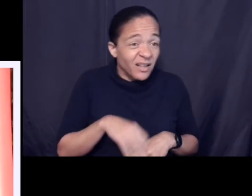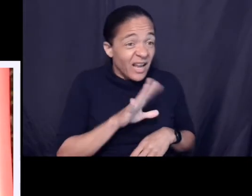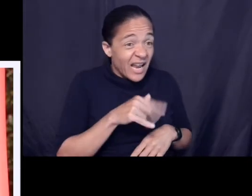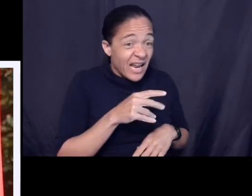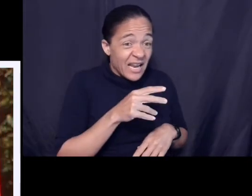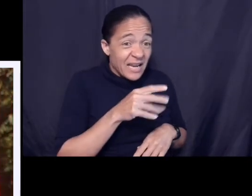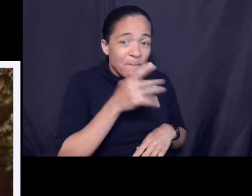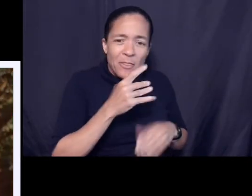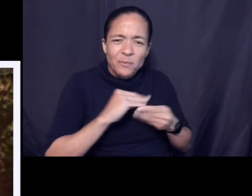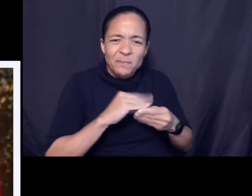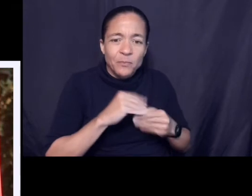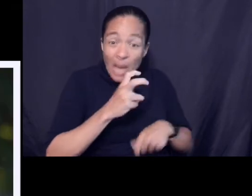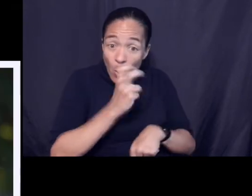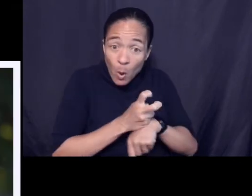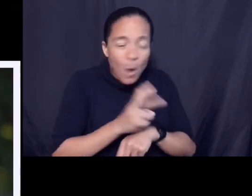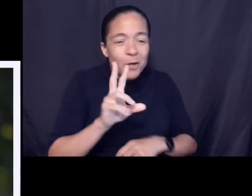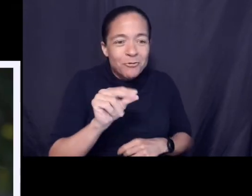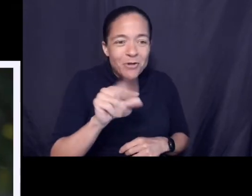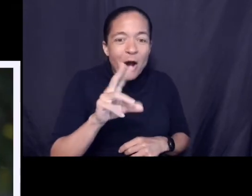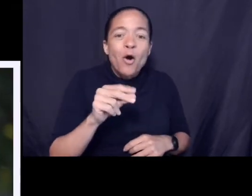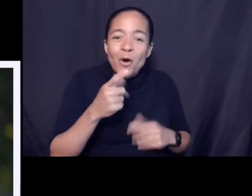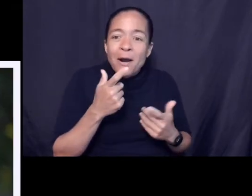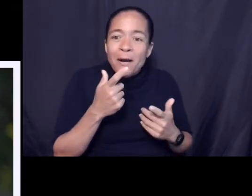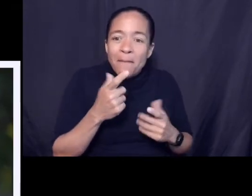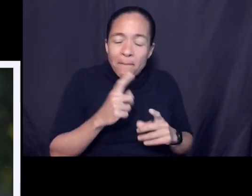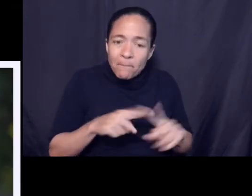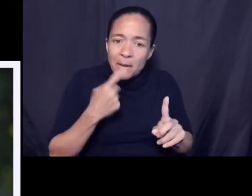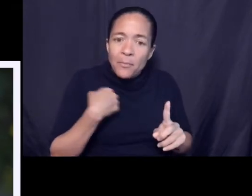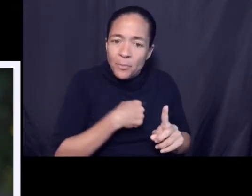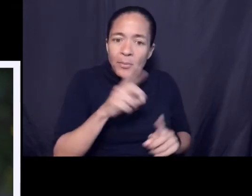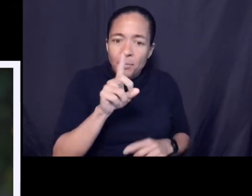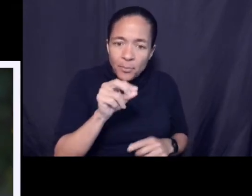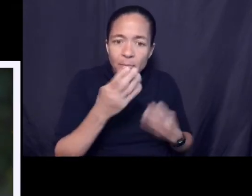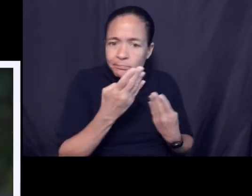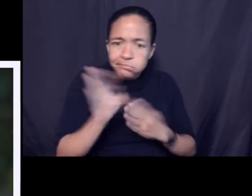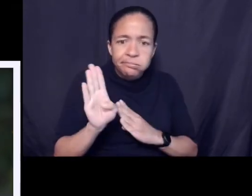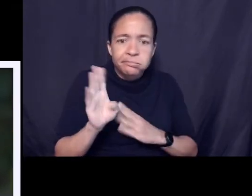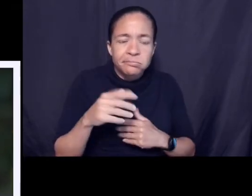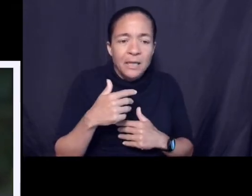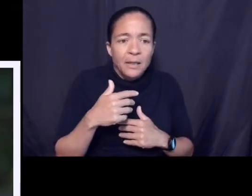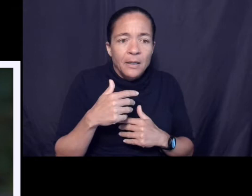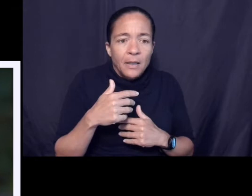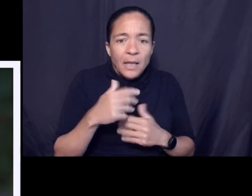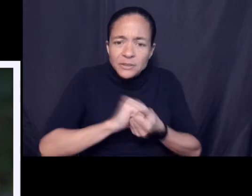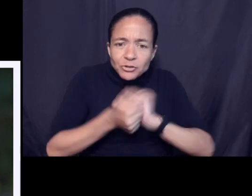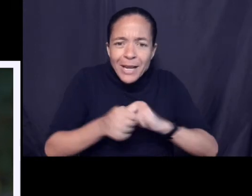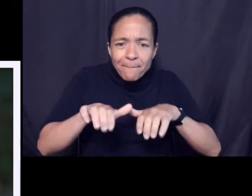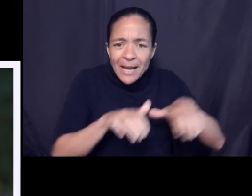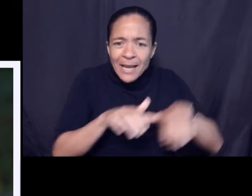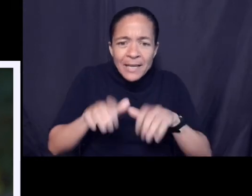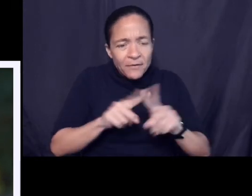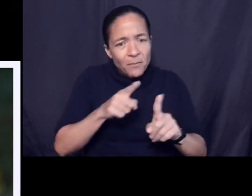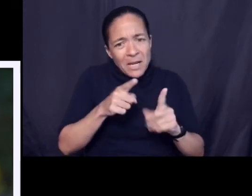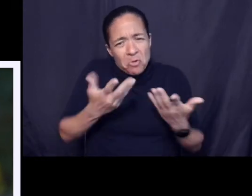of a shift and some intentional behavior, but you do that all the time when you're pregnant anyways. And